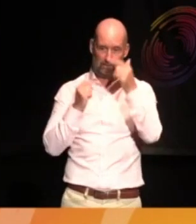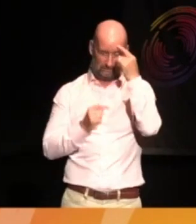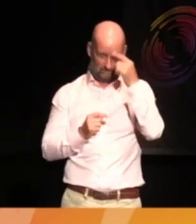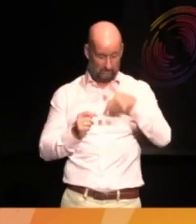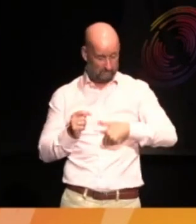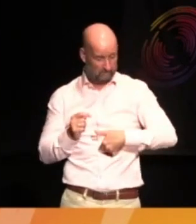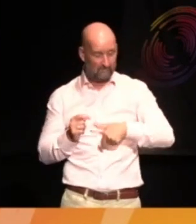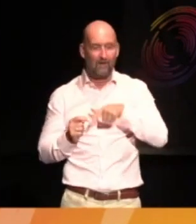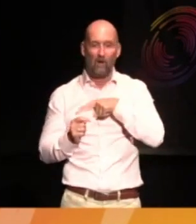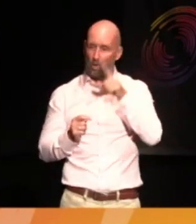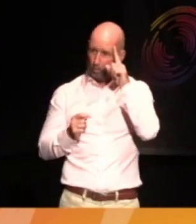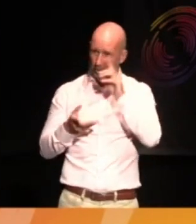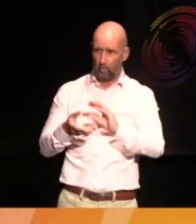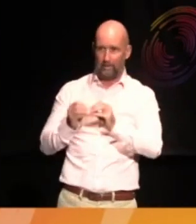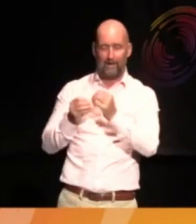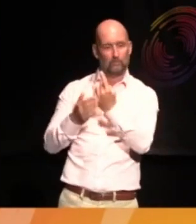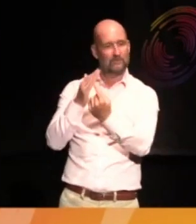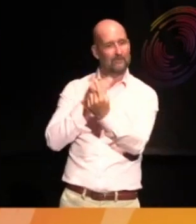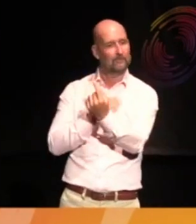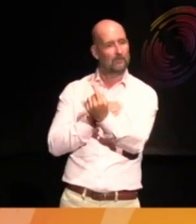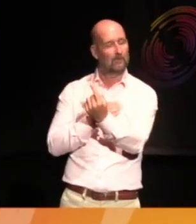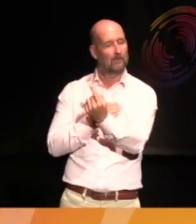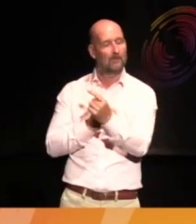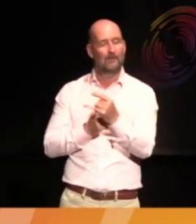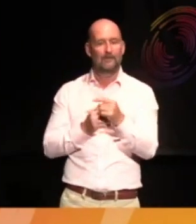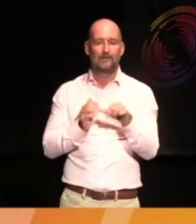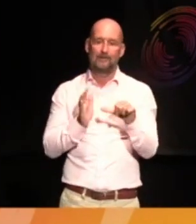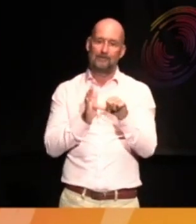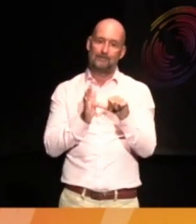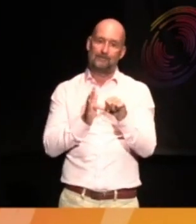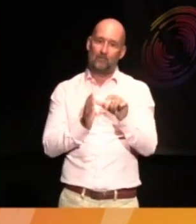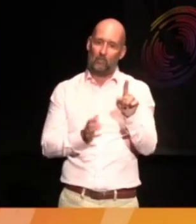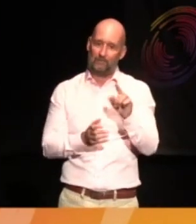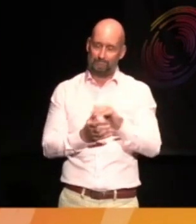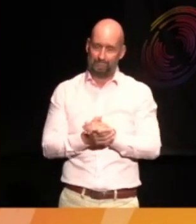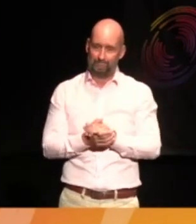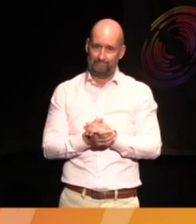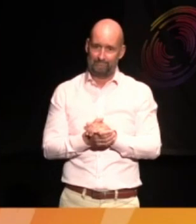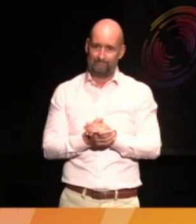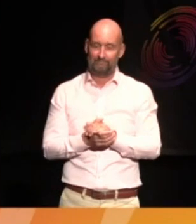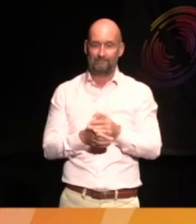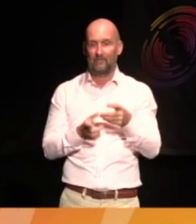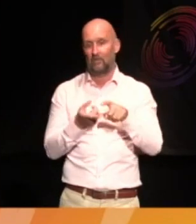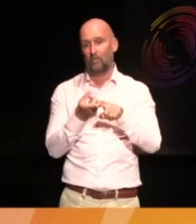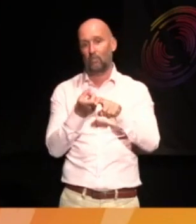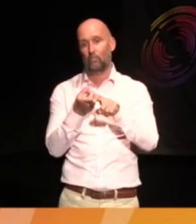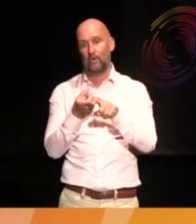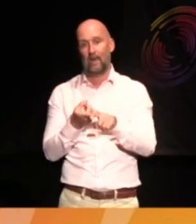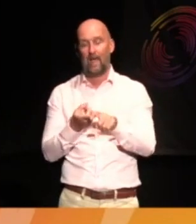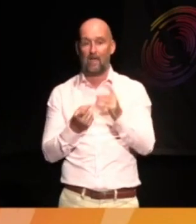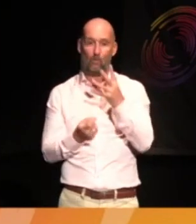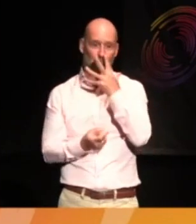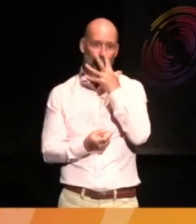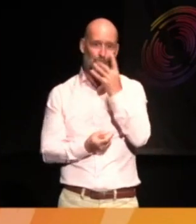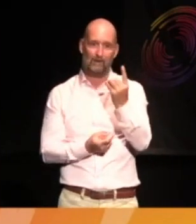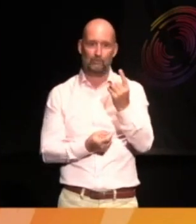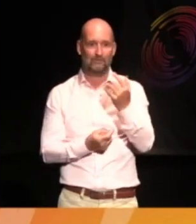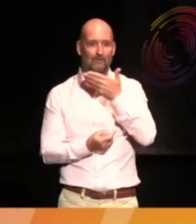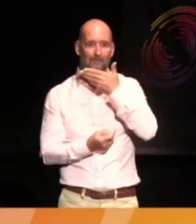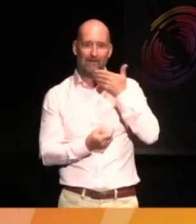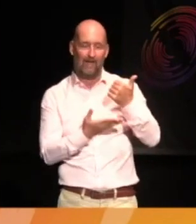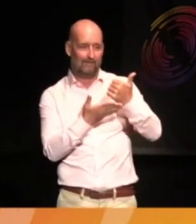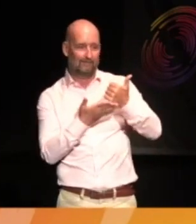to figure this out. Unfortunately, the downside of that is that you do rely on the kindness of strangers. And